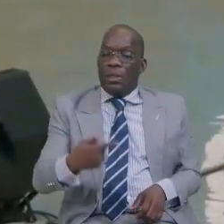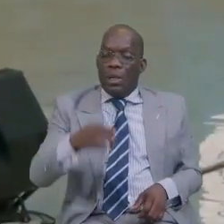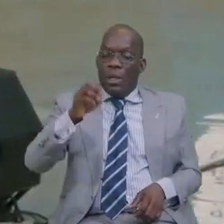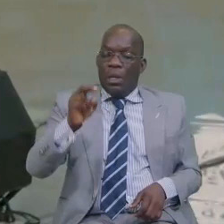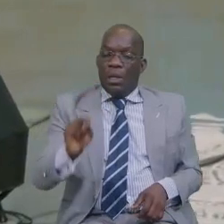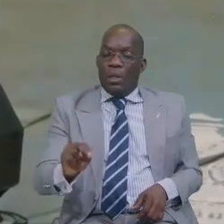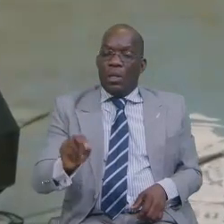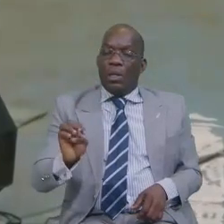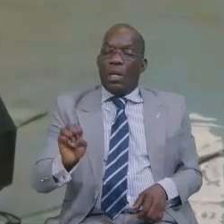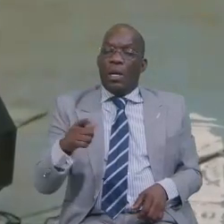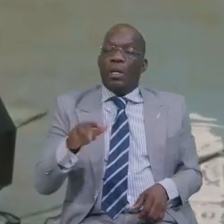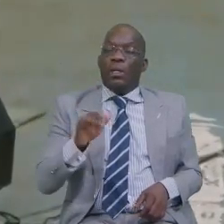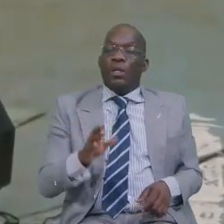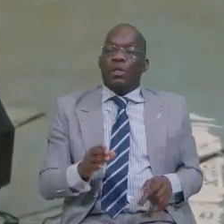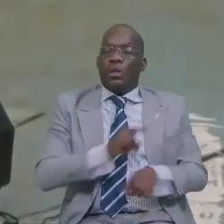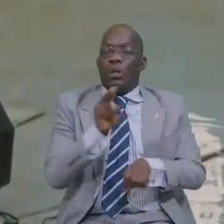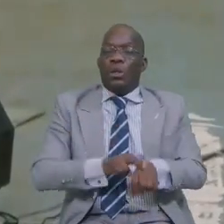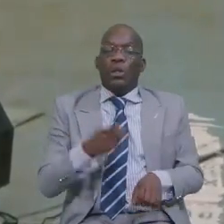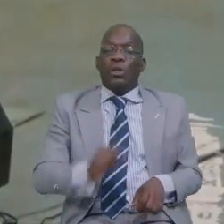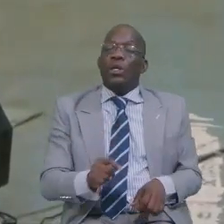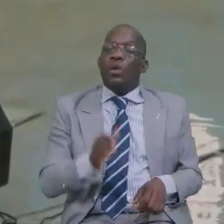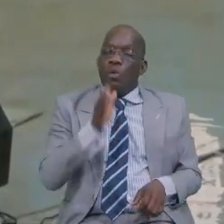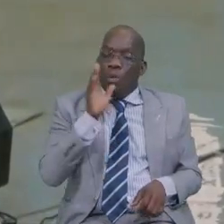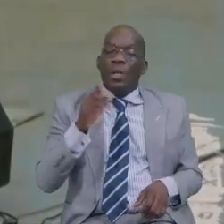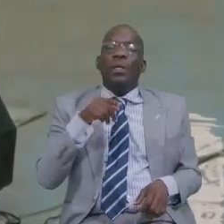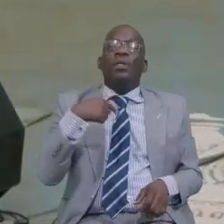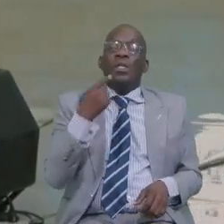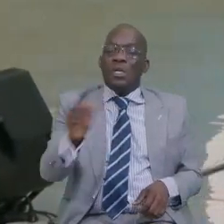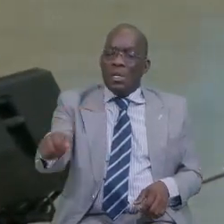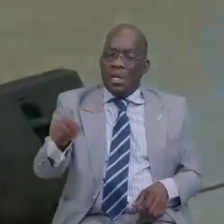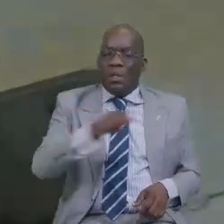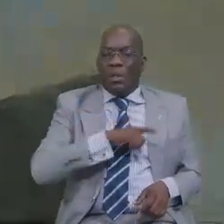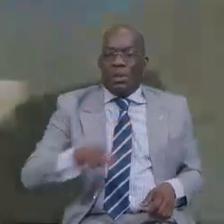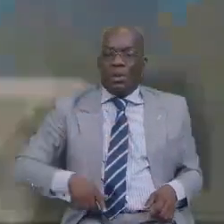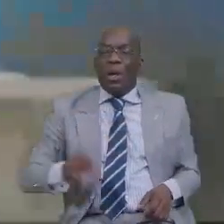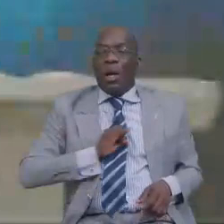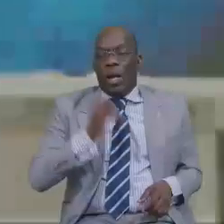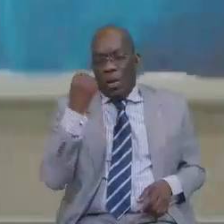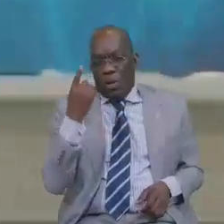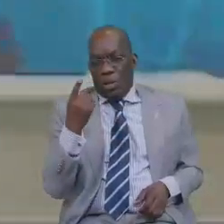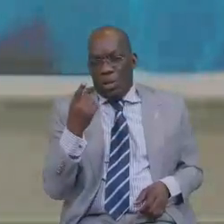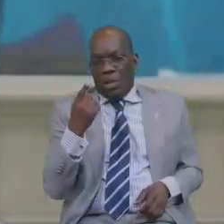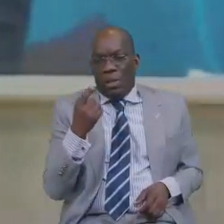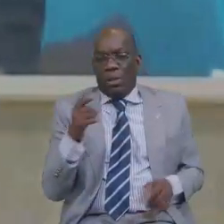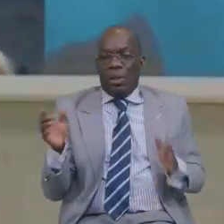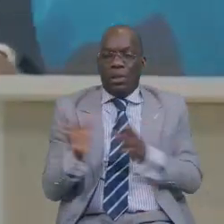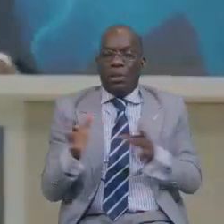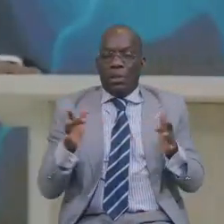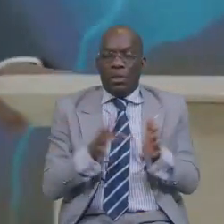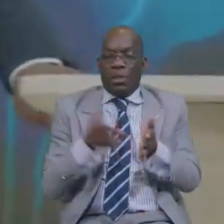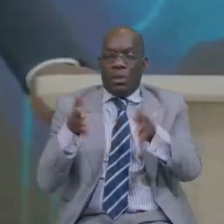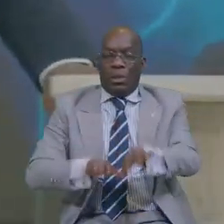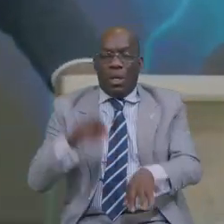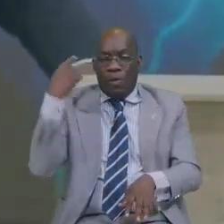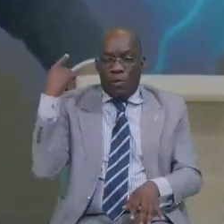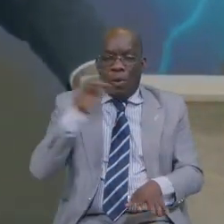And eventually the woman said, yes, Lord. Now understand, Jesus died for the whole